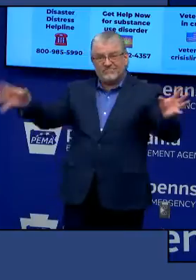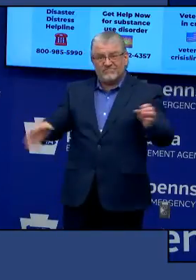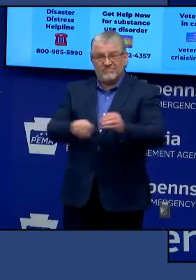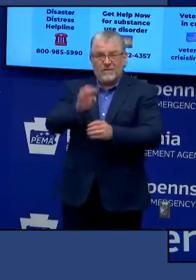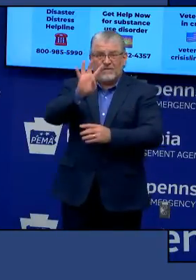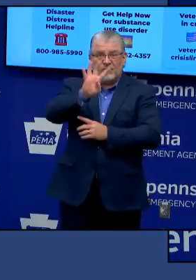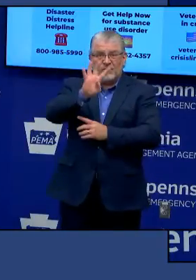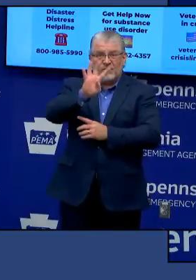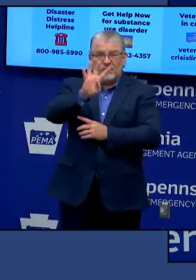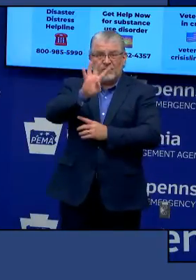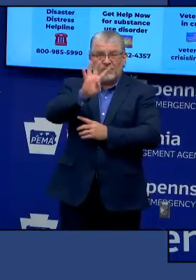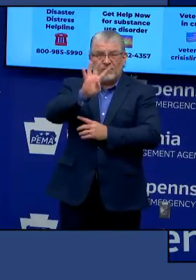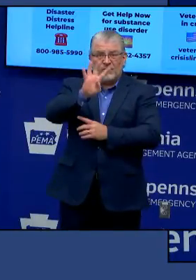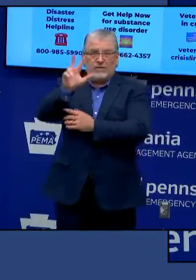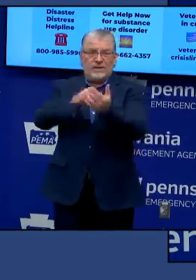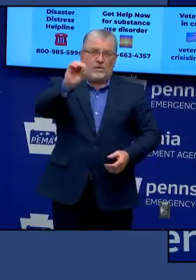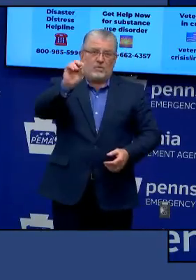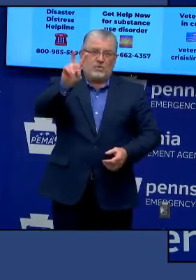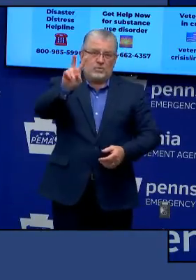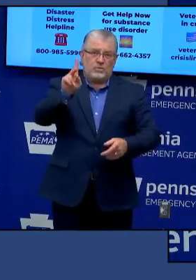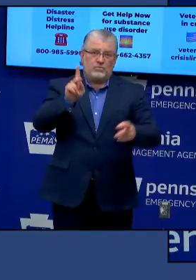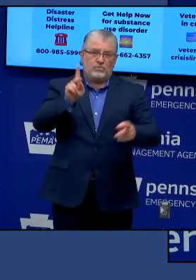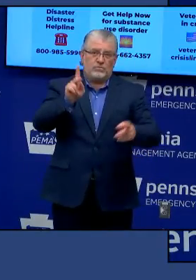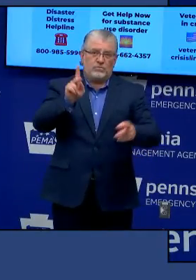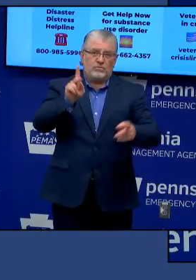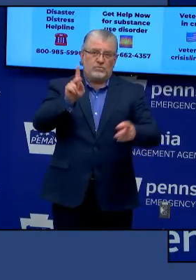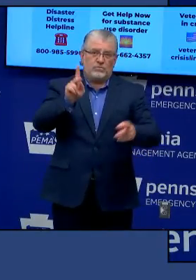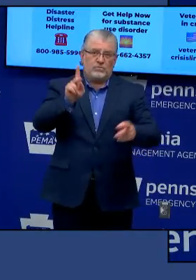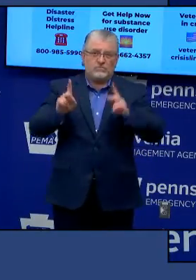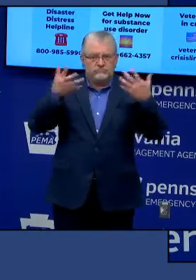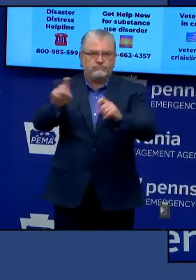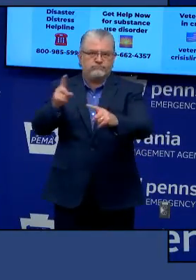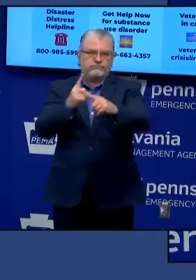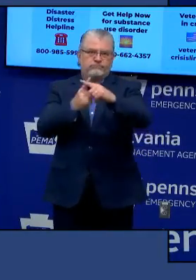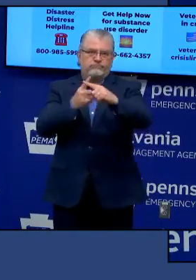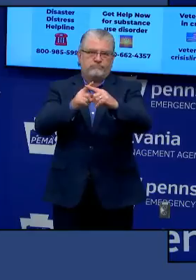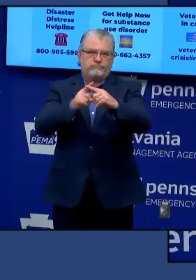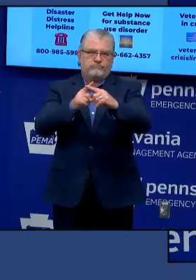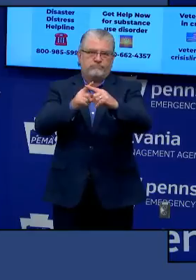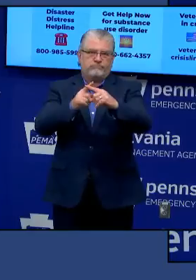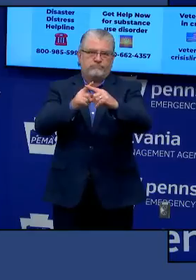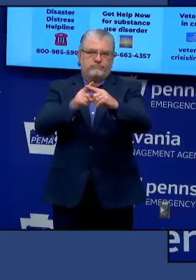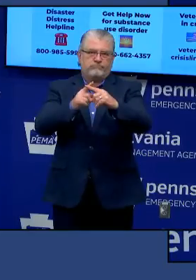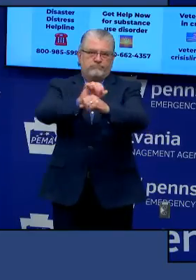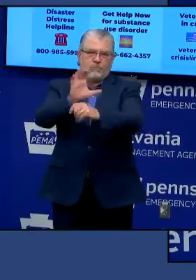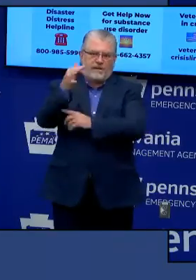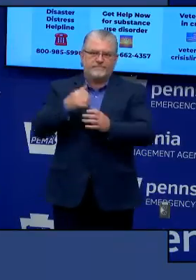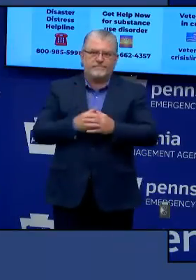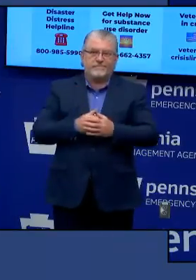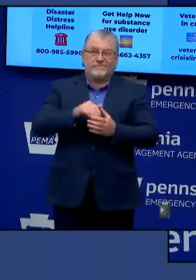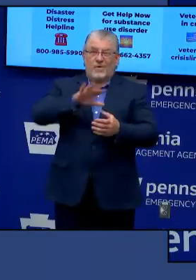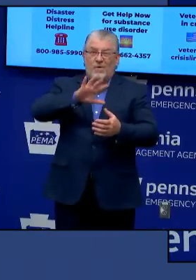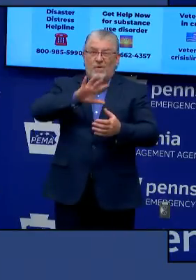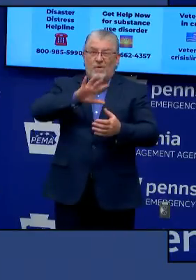43,802 Pennsylvanians who have tested positive for COVID-19 in all 67